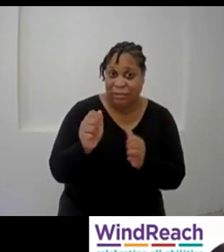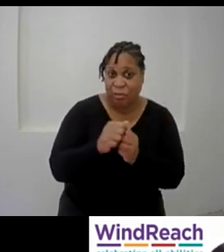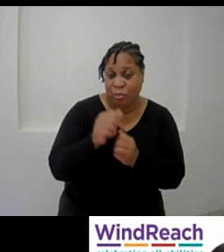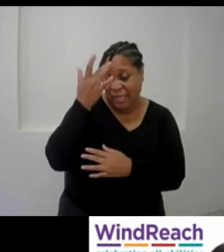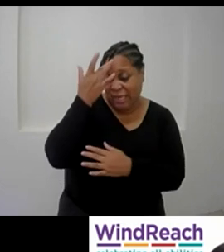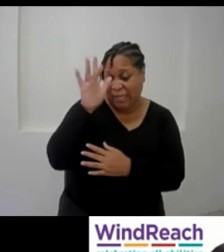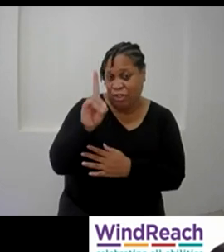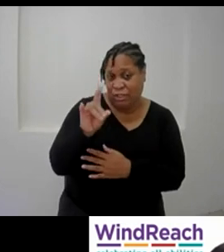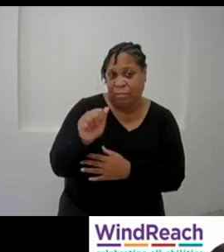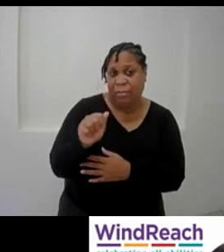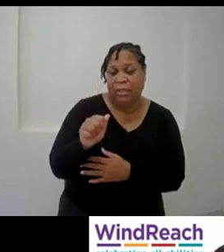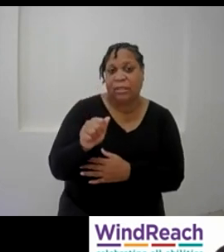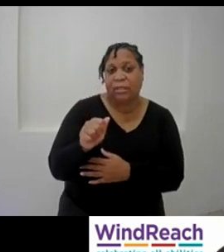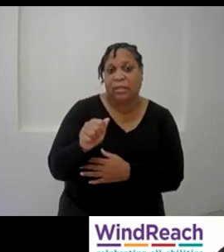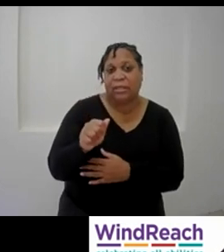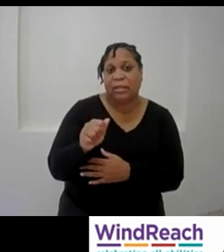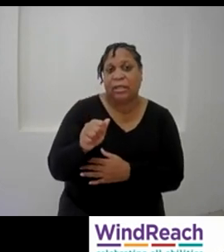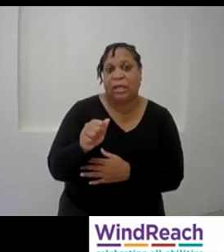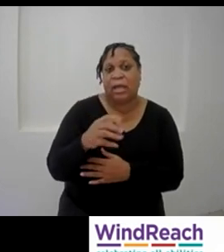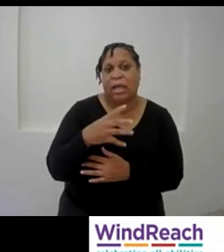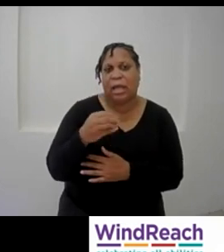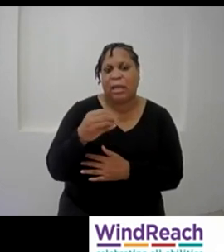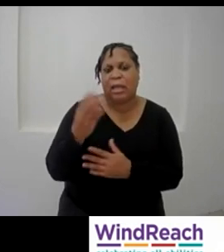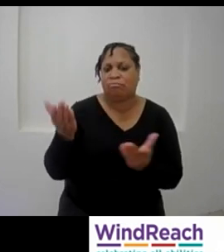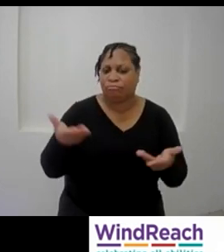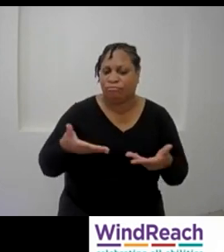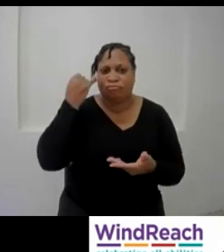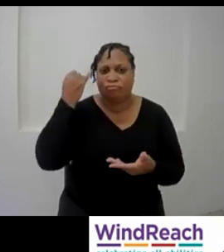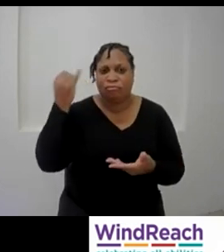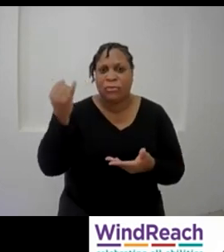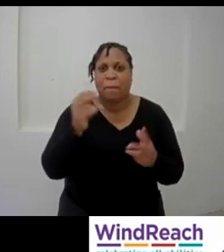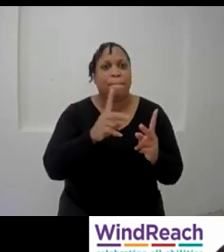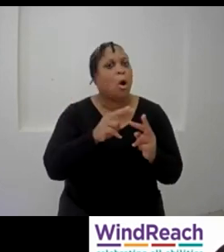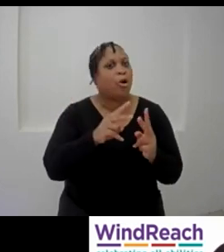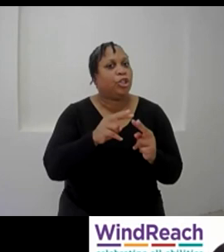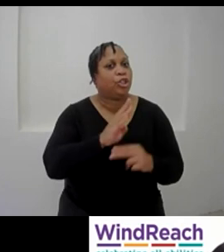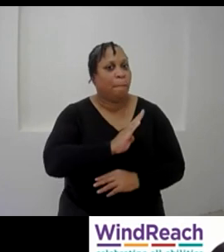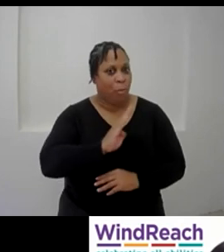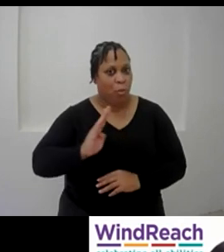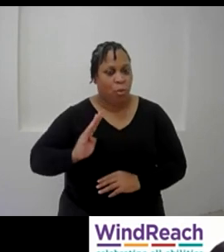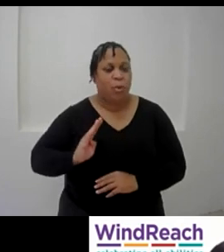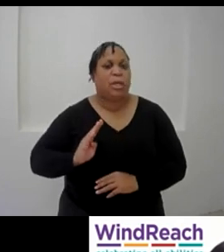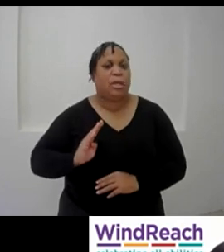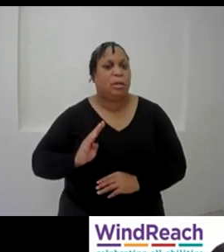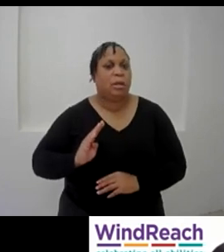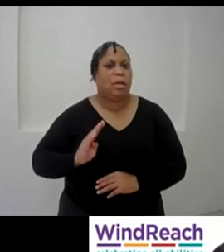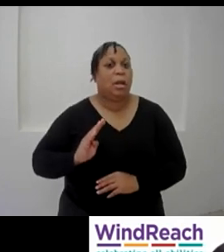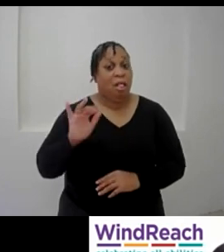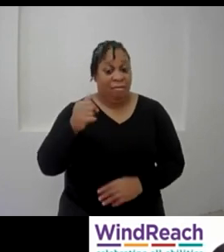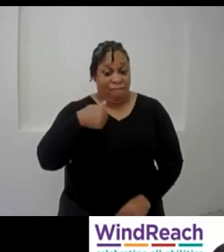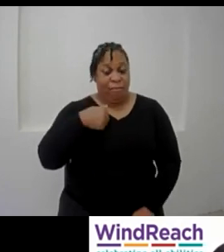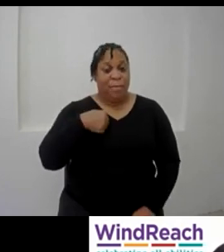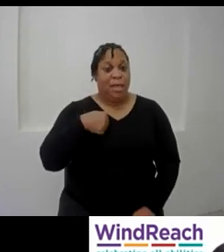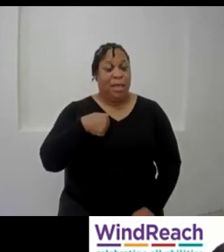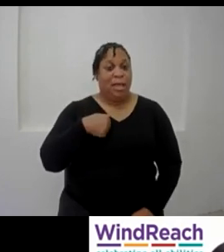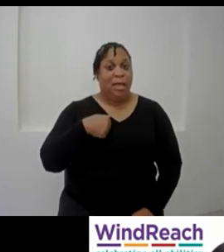disability. And they introduced the idea of a partnership board. And that, for me, has been one